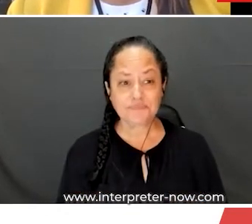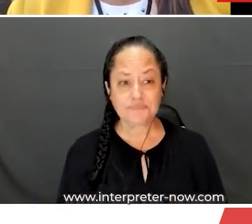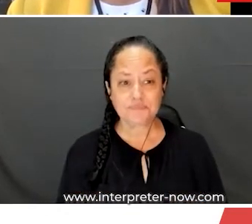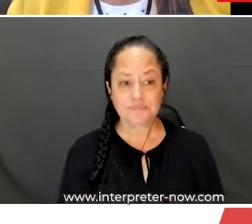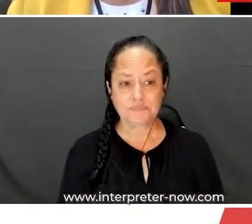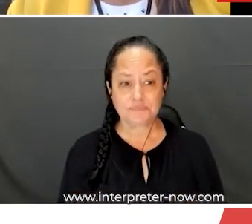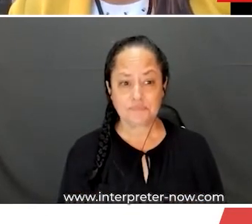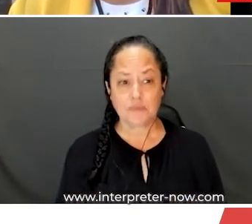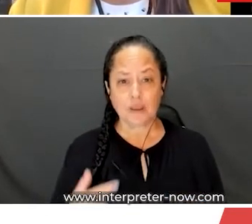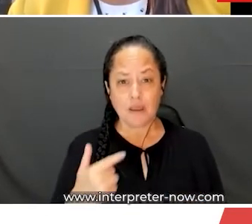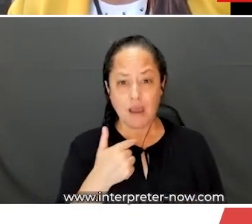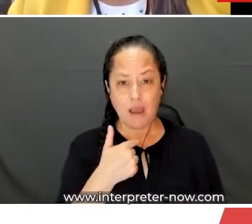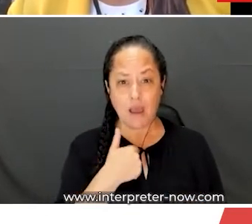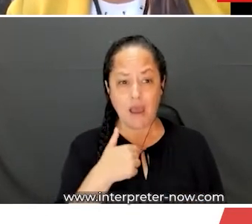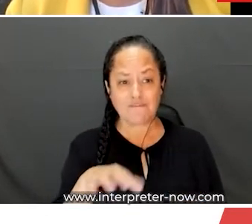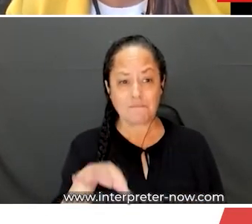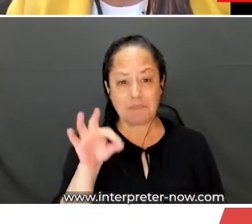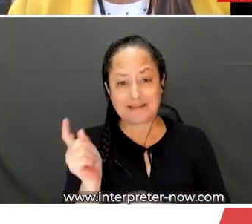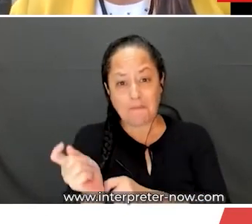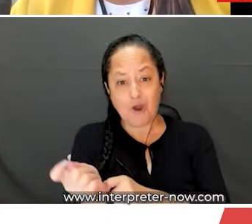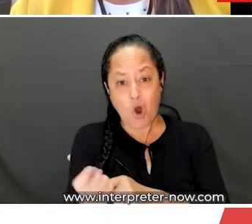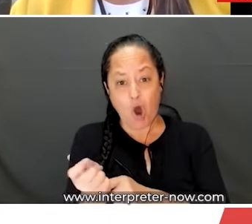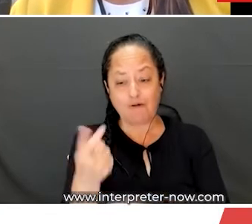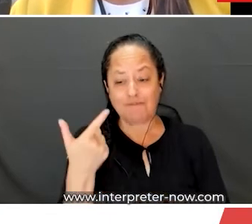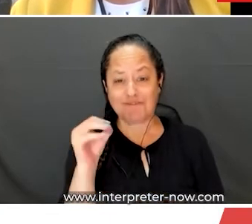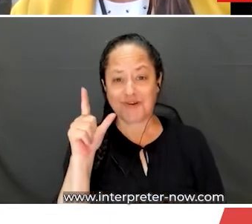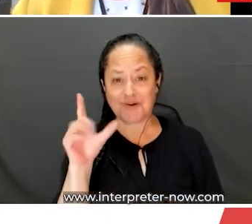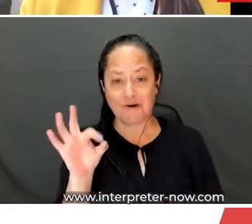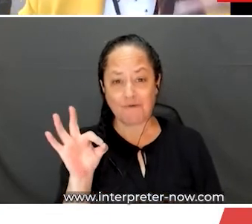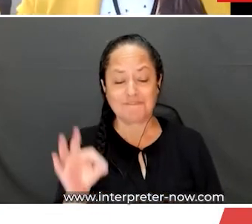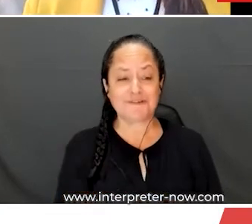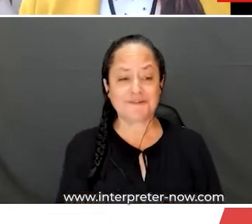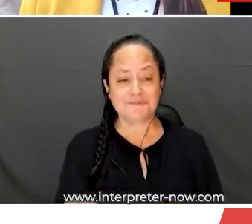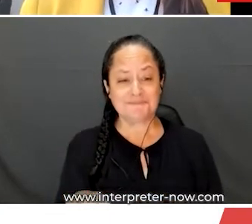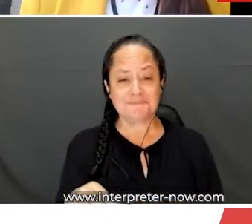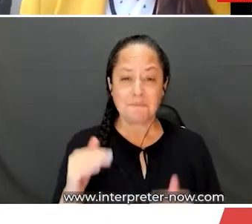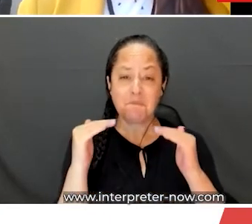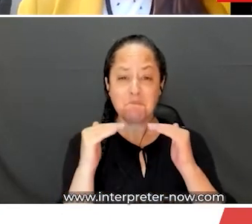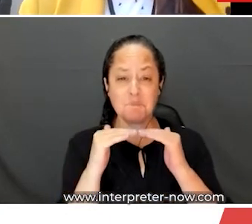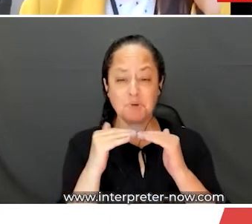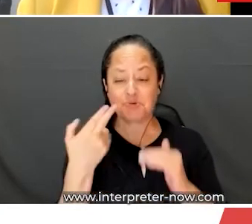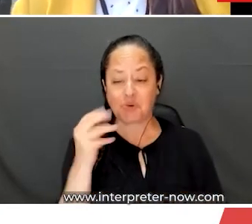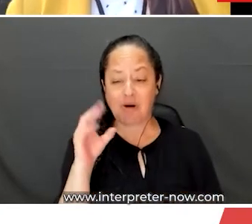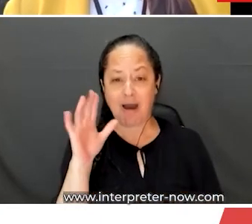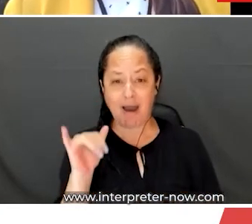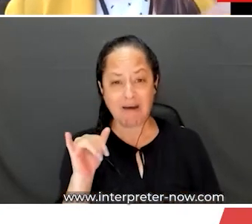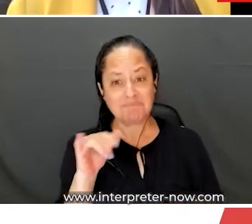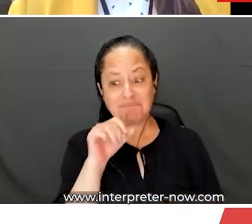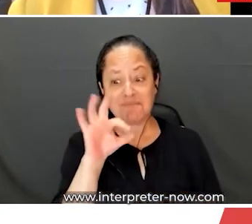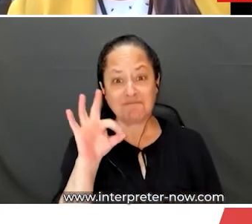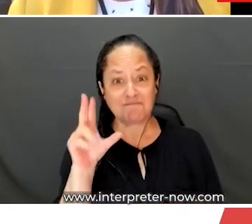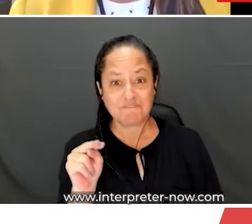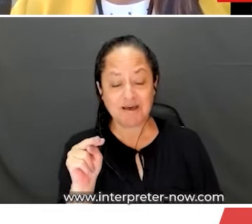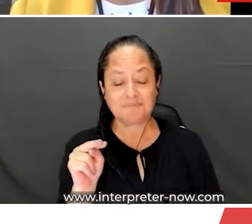so I've also picked up golf as a mutual hobby, and it's been super fun. And I've